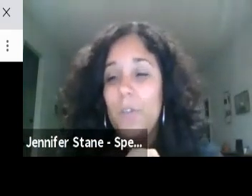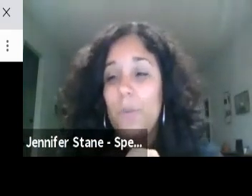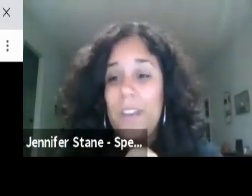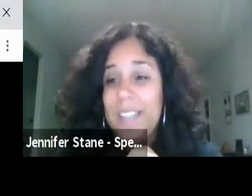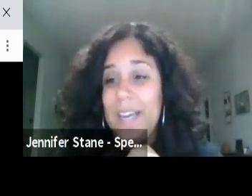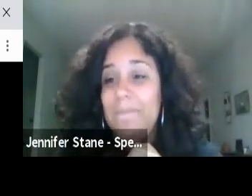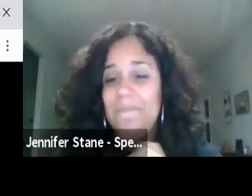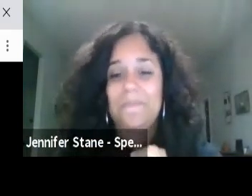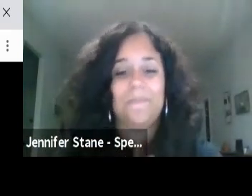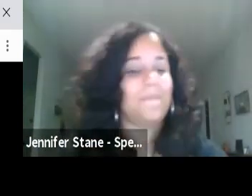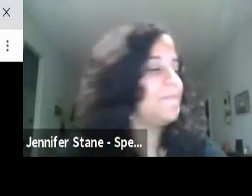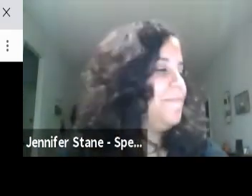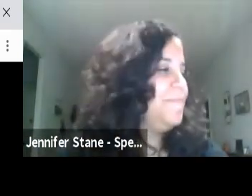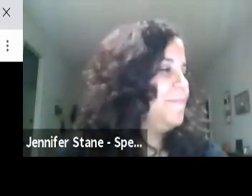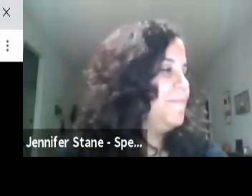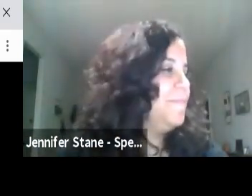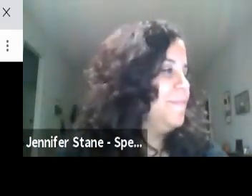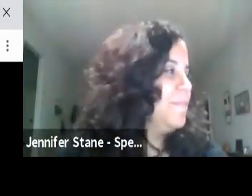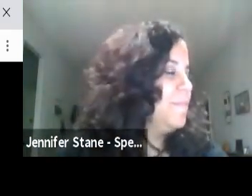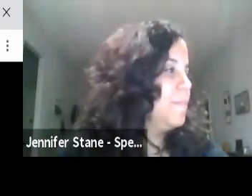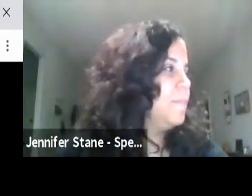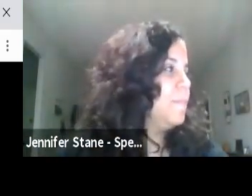cavities through the nighttime.